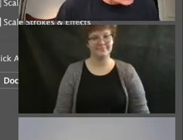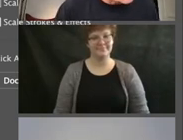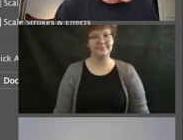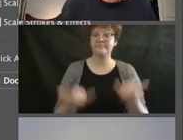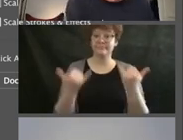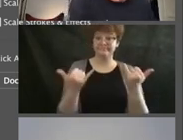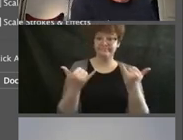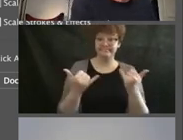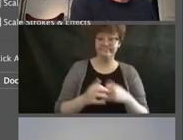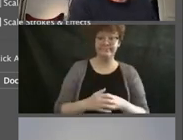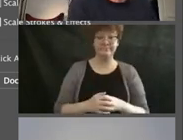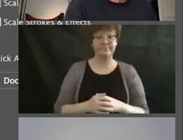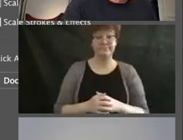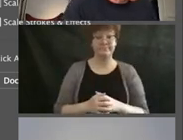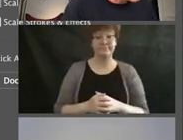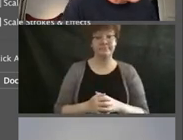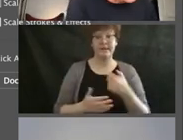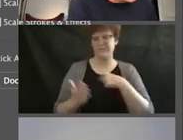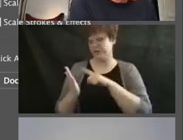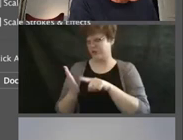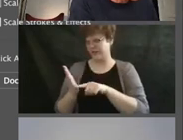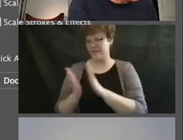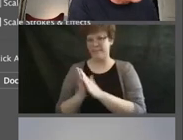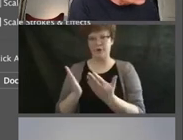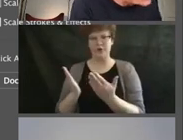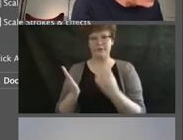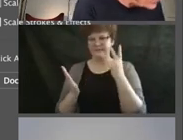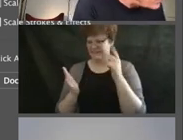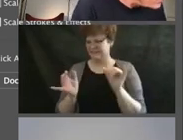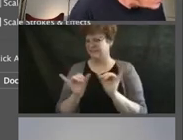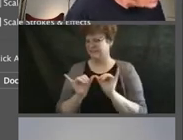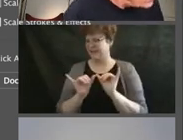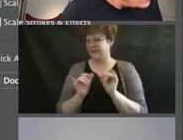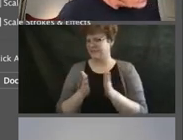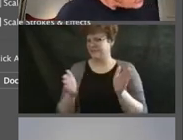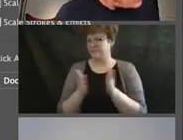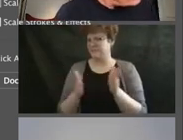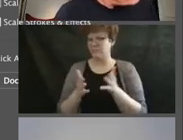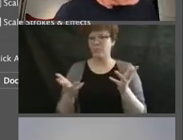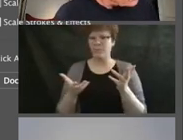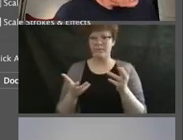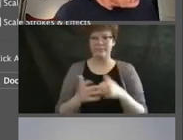is I'm going to check the book to see what size we want for that.